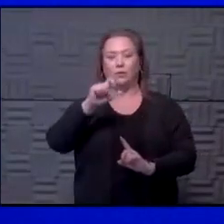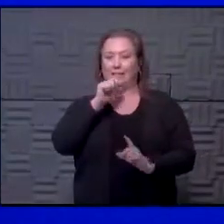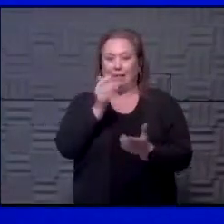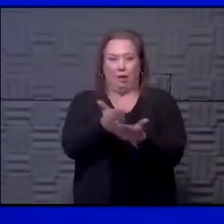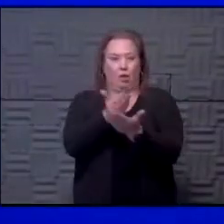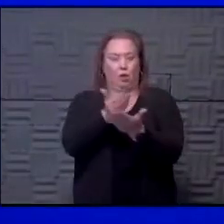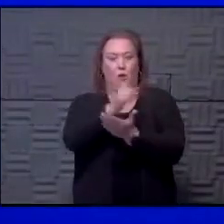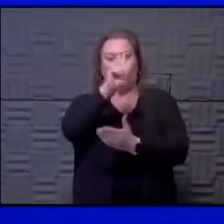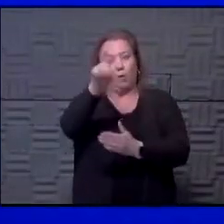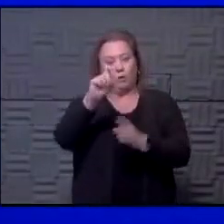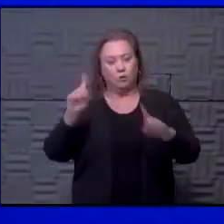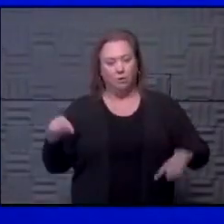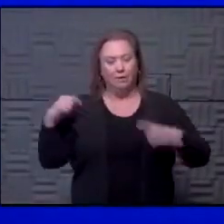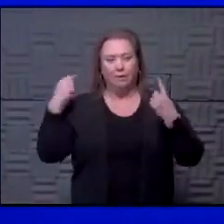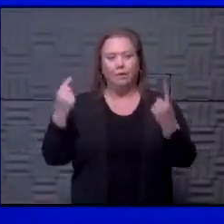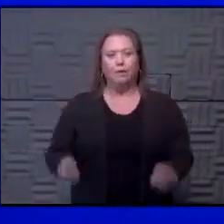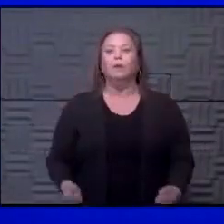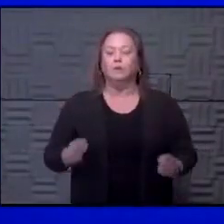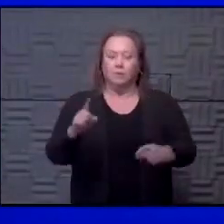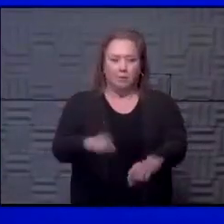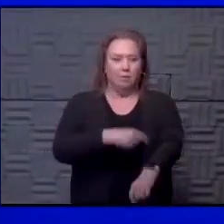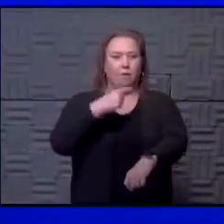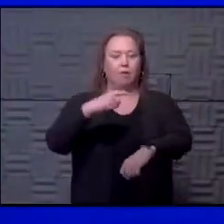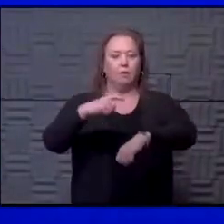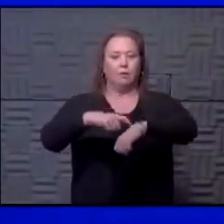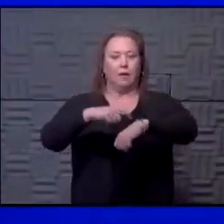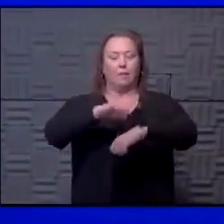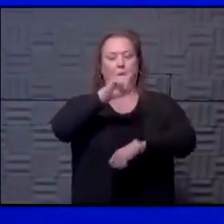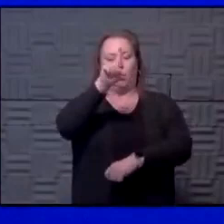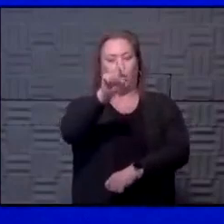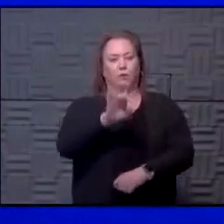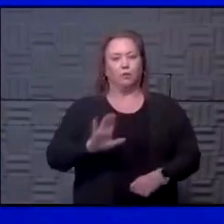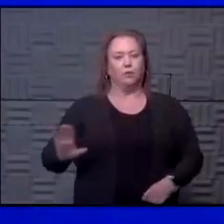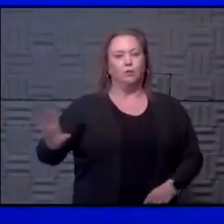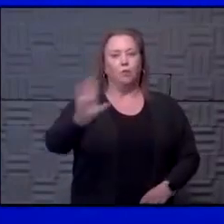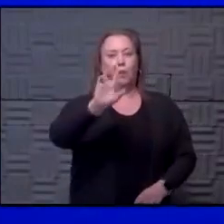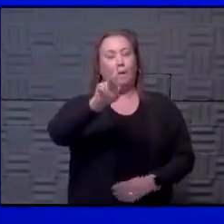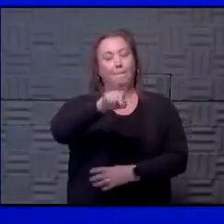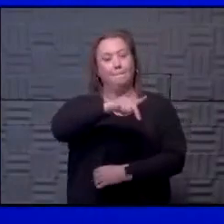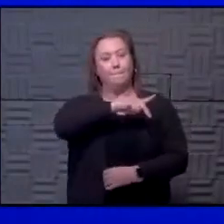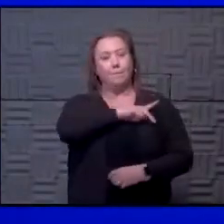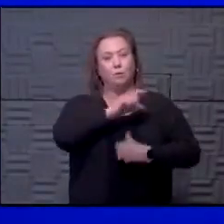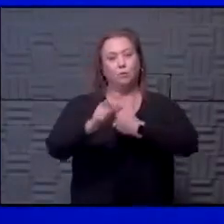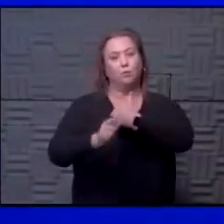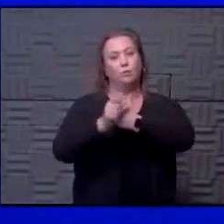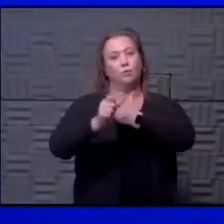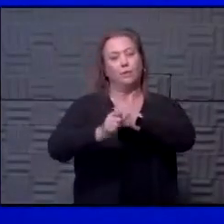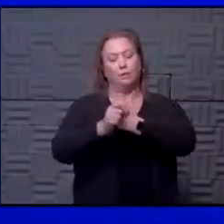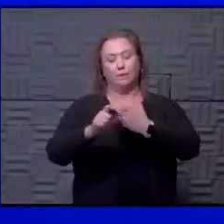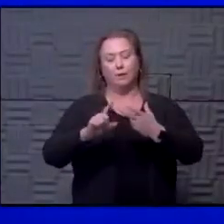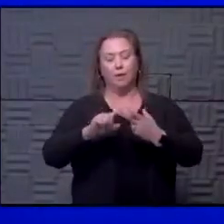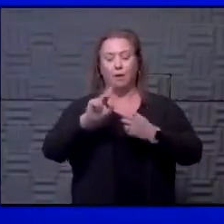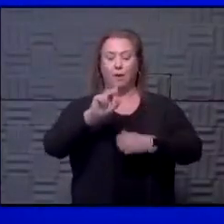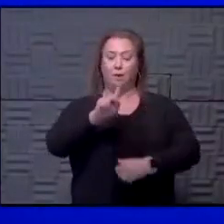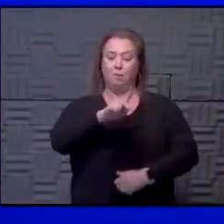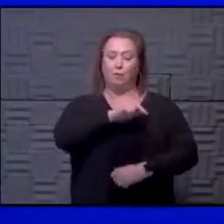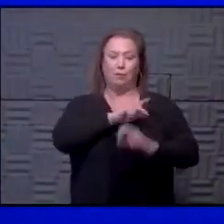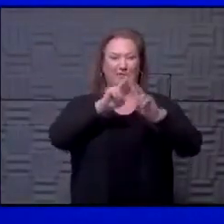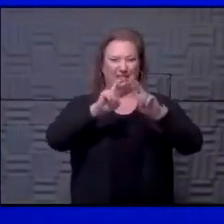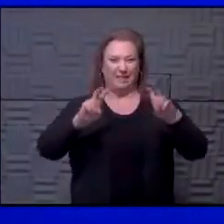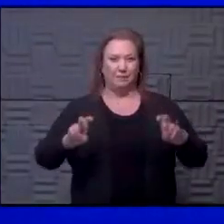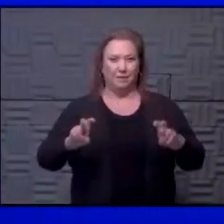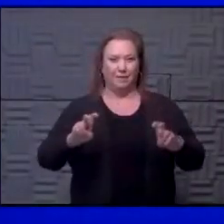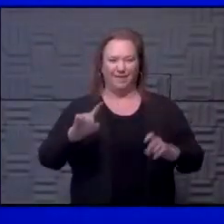new. It's been around for a long time, and it's really one about your own personal risk assessment. Man, that is a